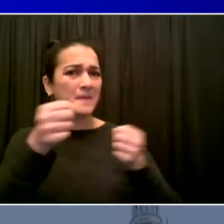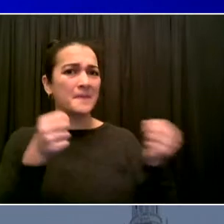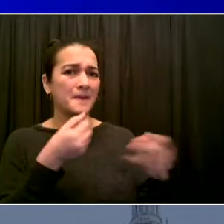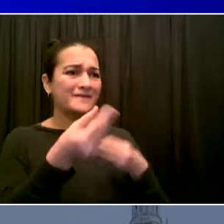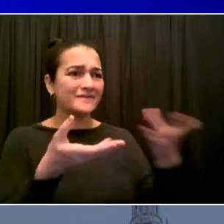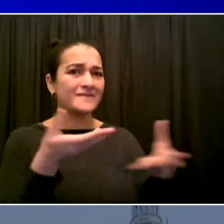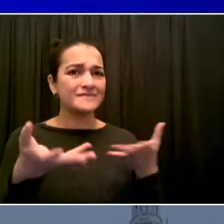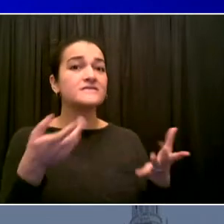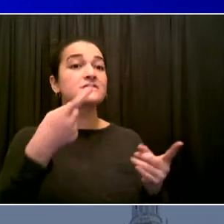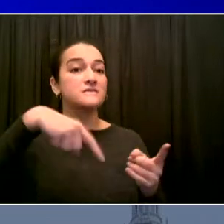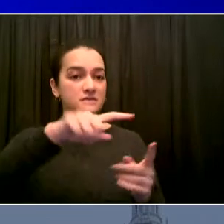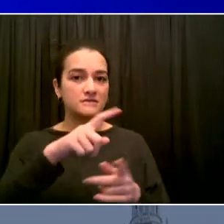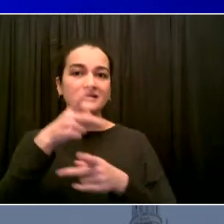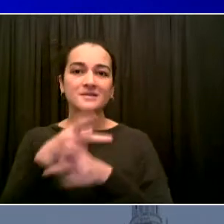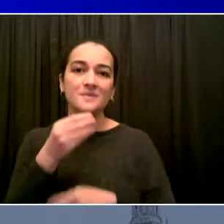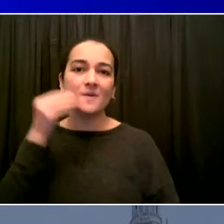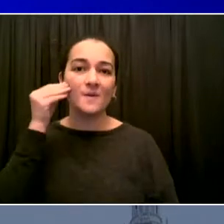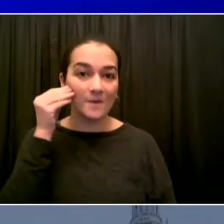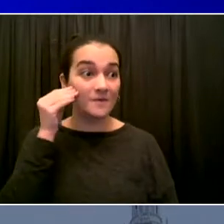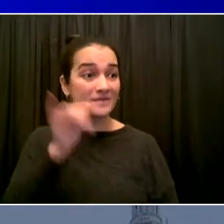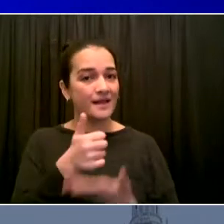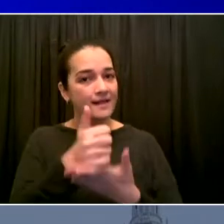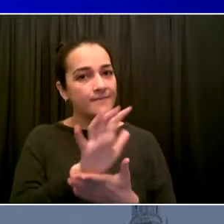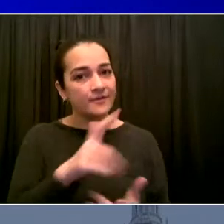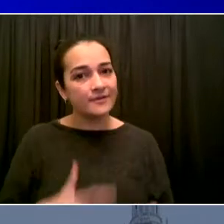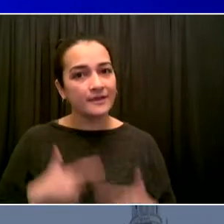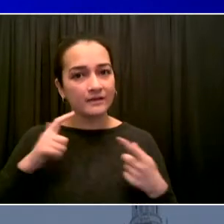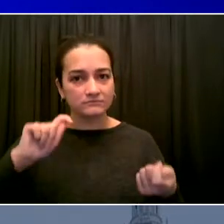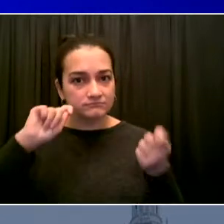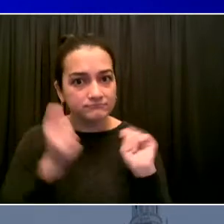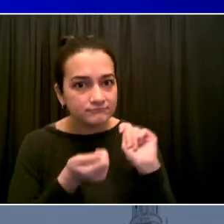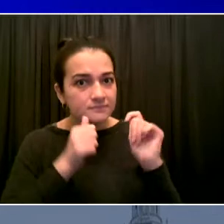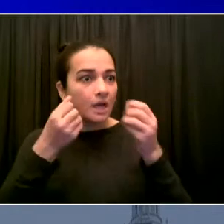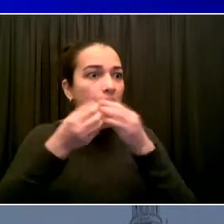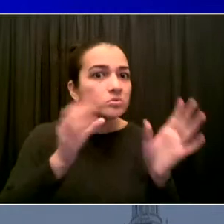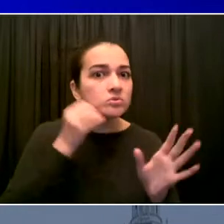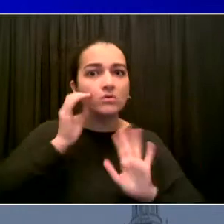context. The year before I took office, only